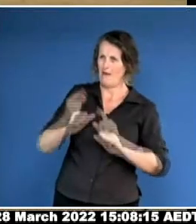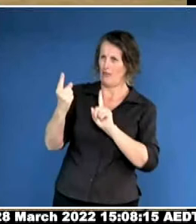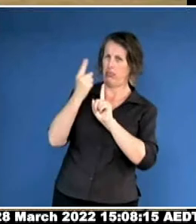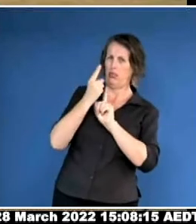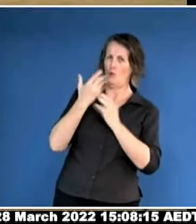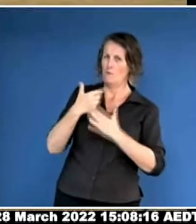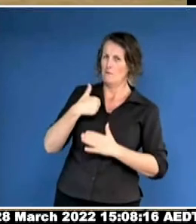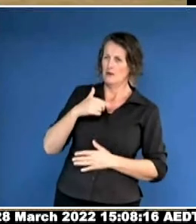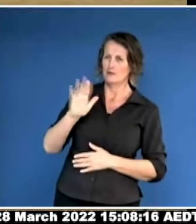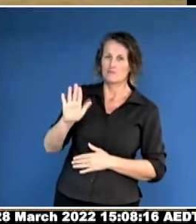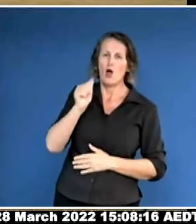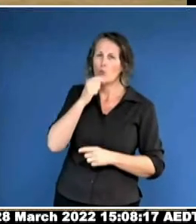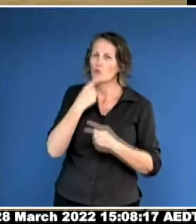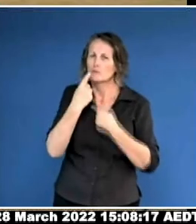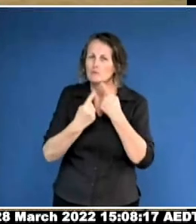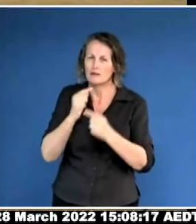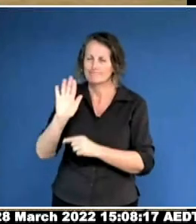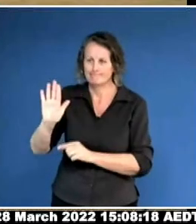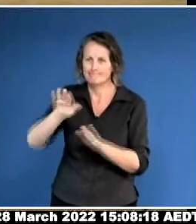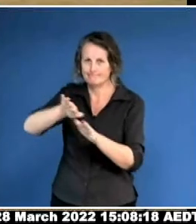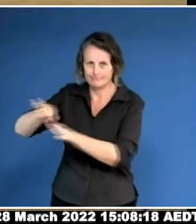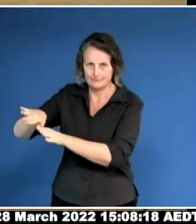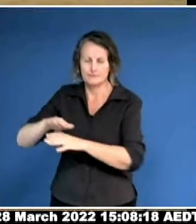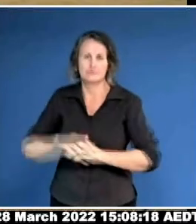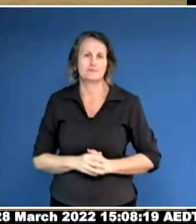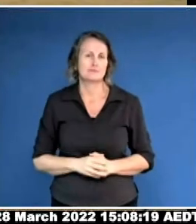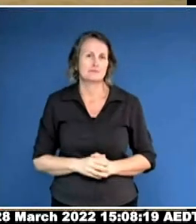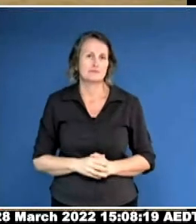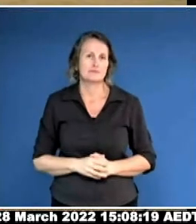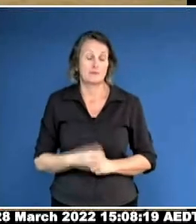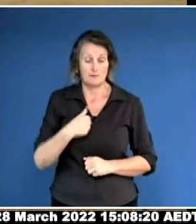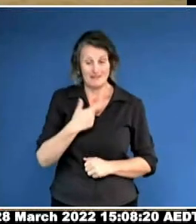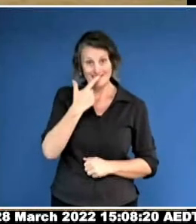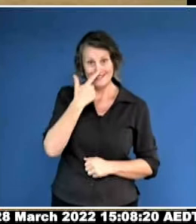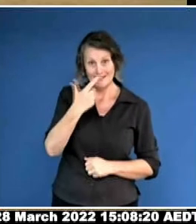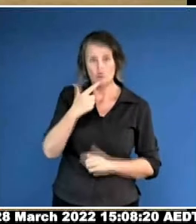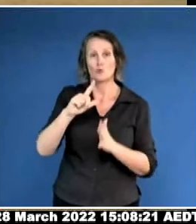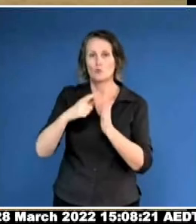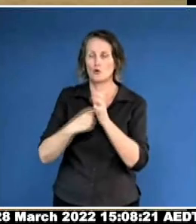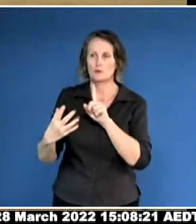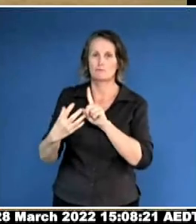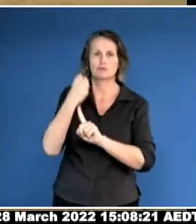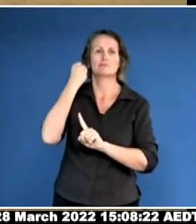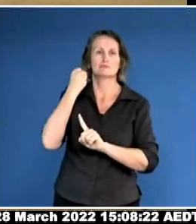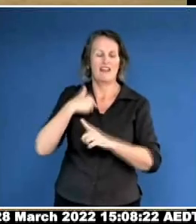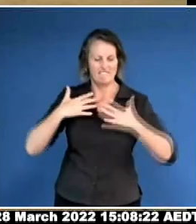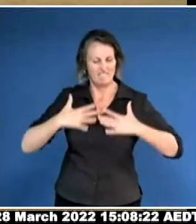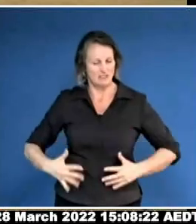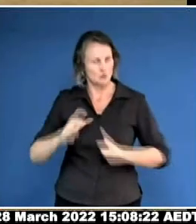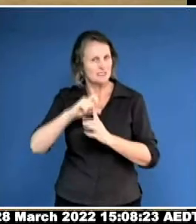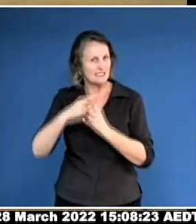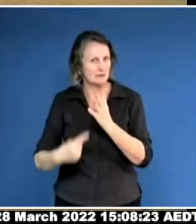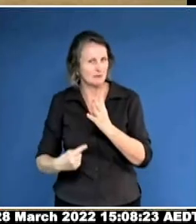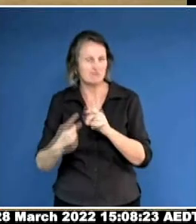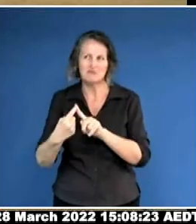I was diagnosed as having a degenerative physical condition when I was about 7 years old. Little was known about the condition